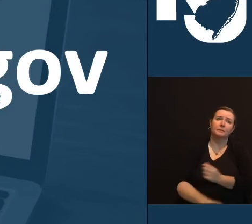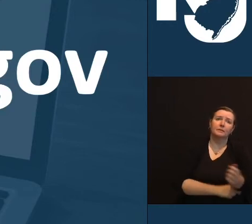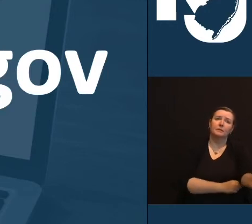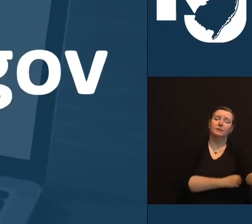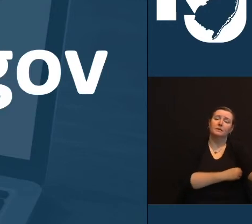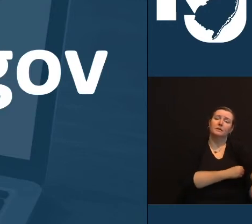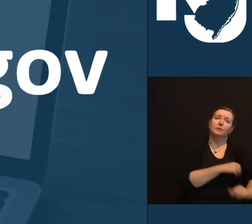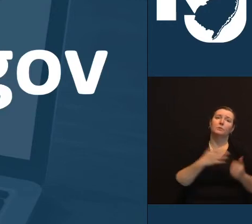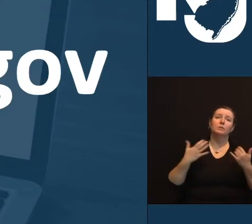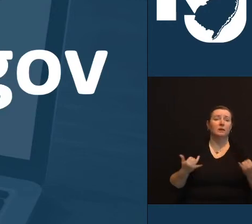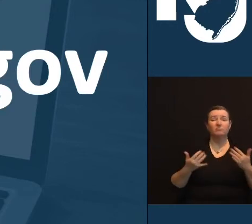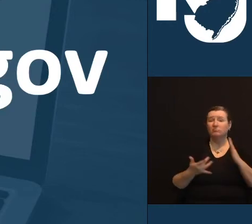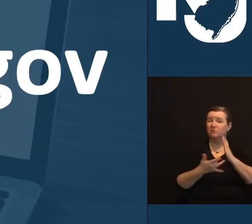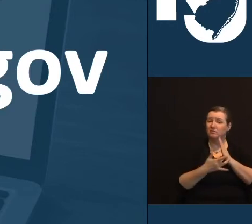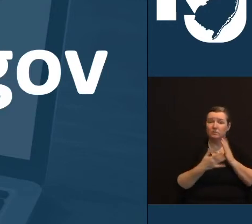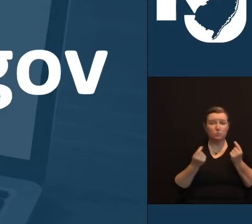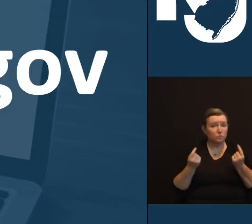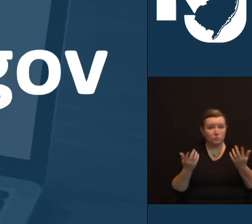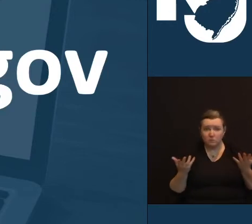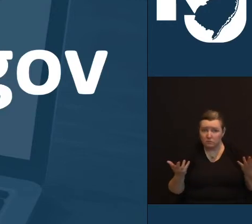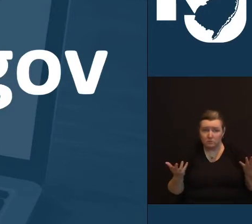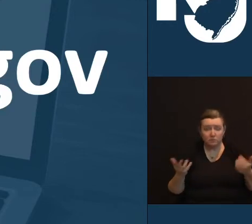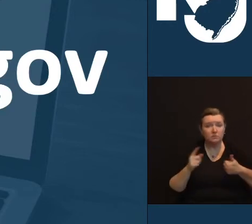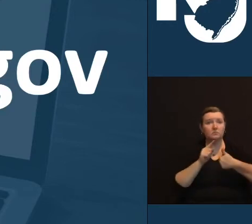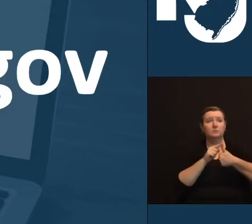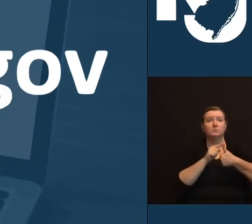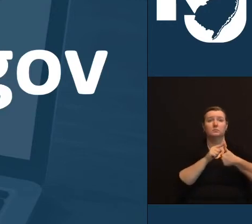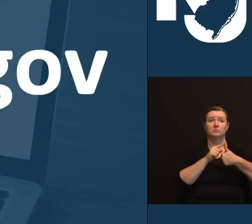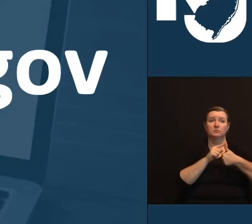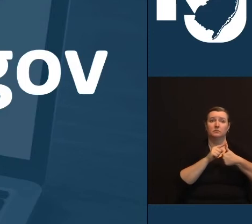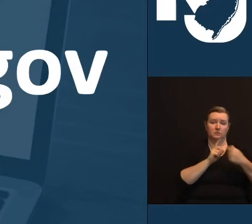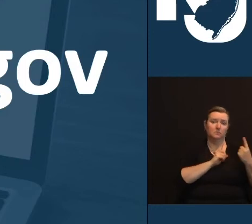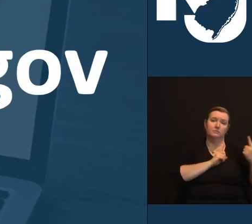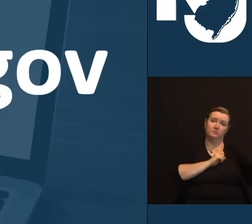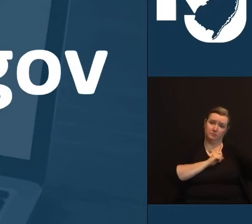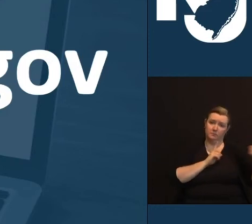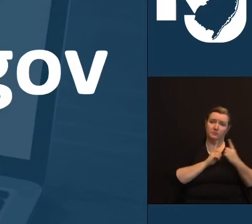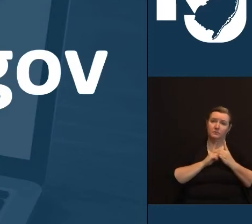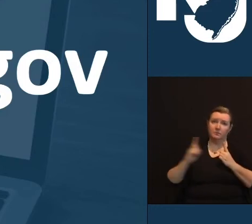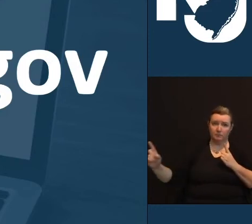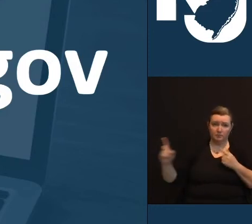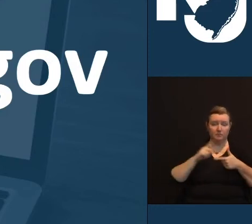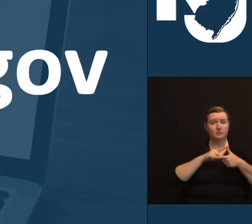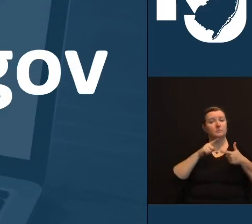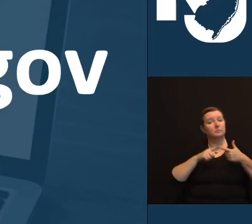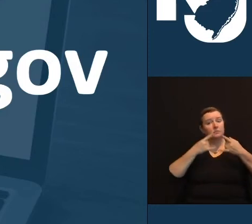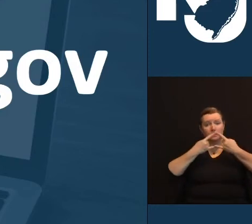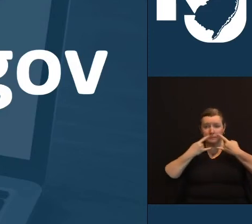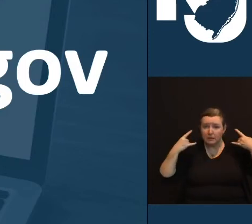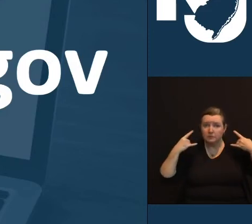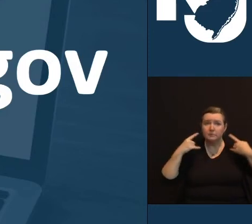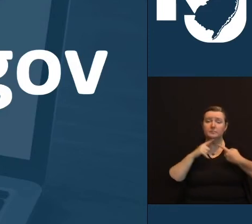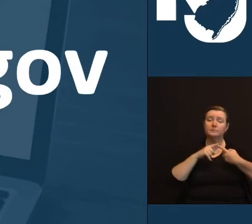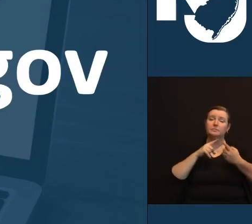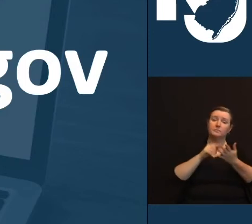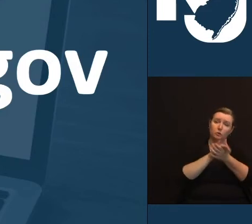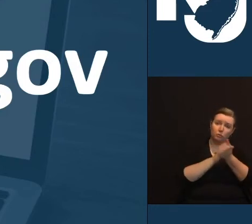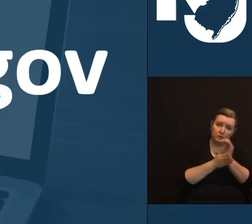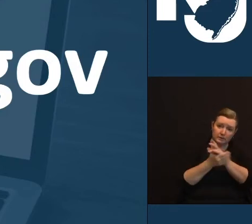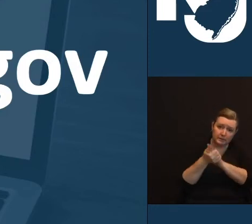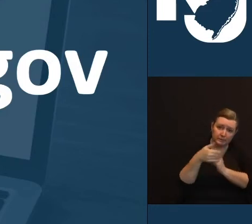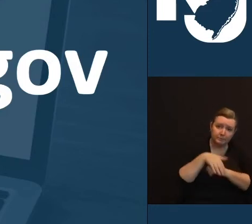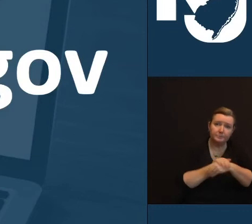to crush the curve in the spring. Social distancing, face masks, good hand hygiene, and